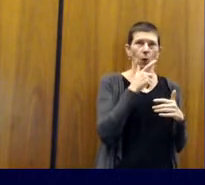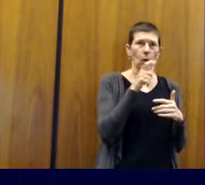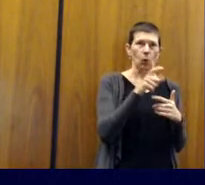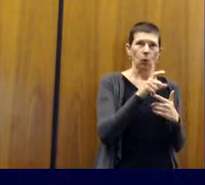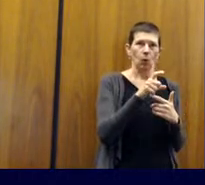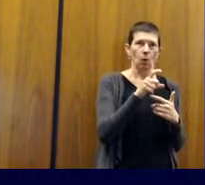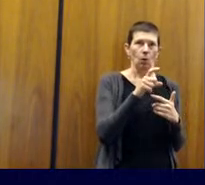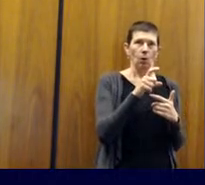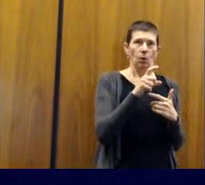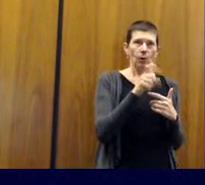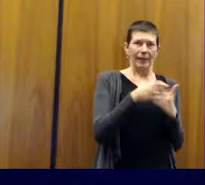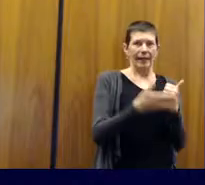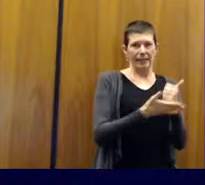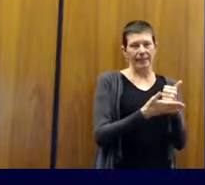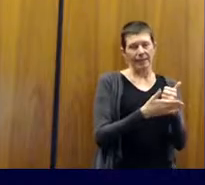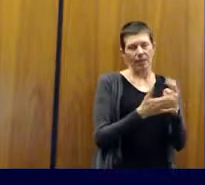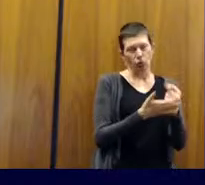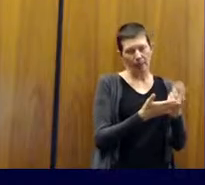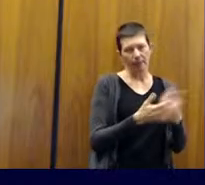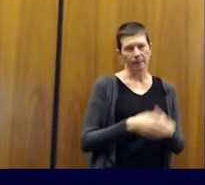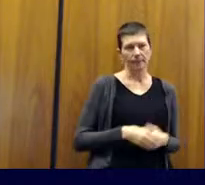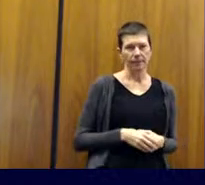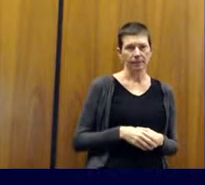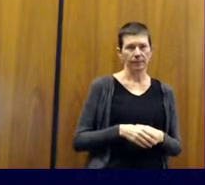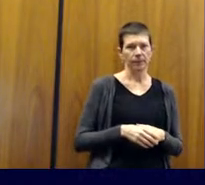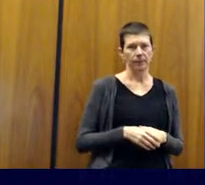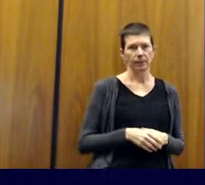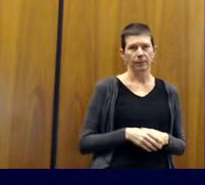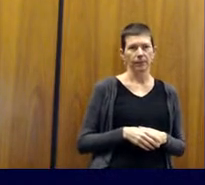needing assistance and treatment.